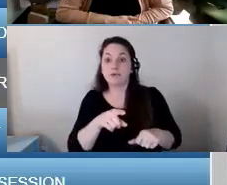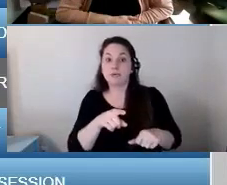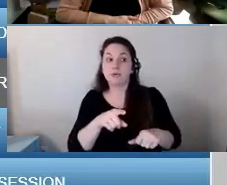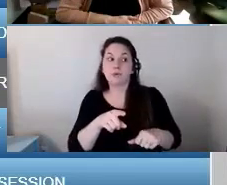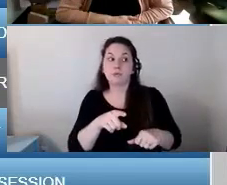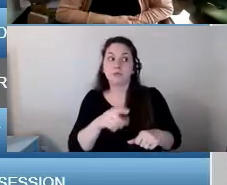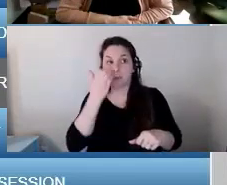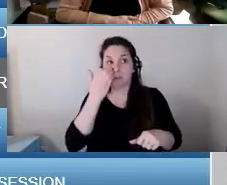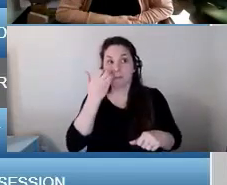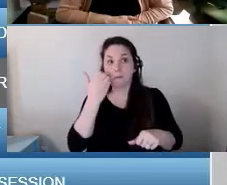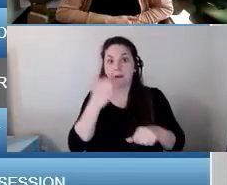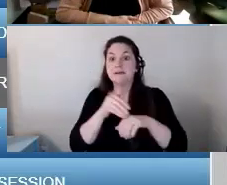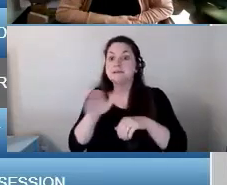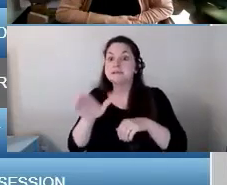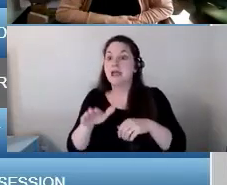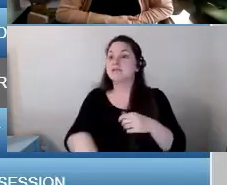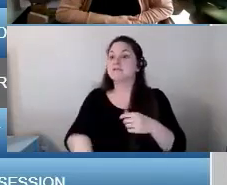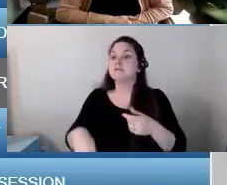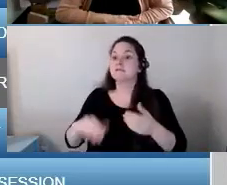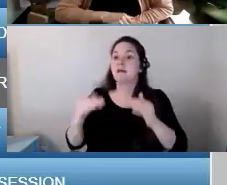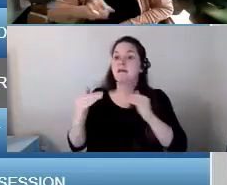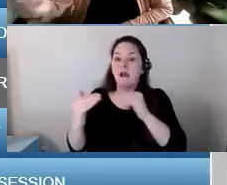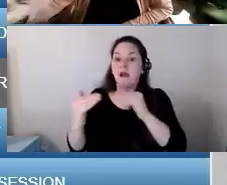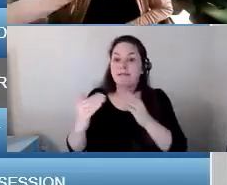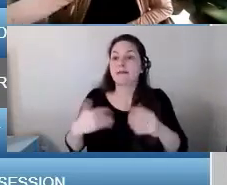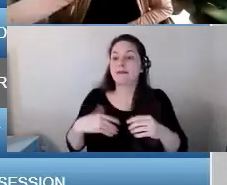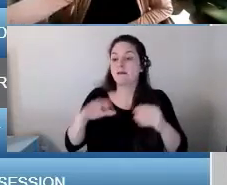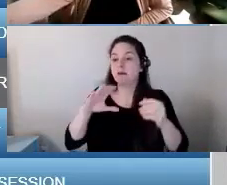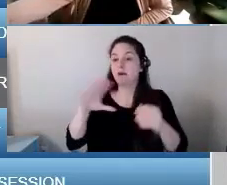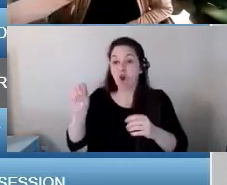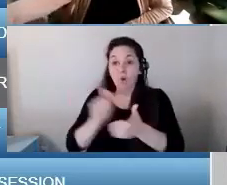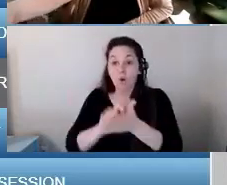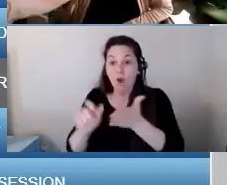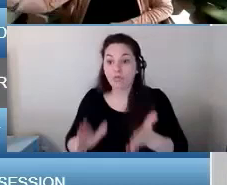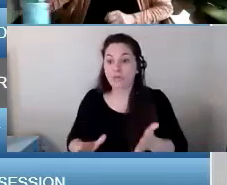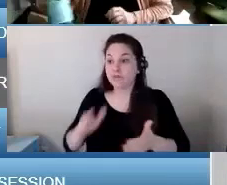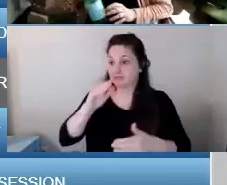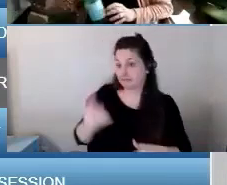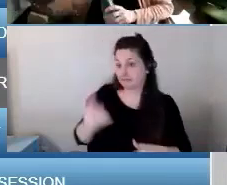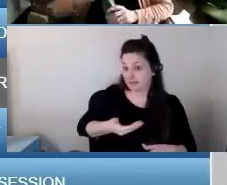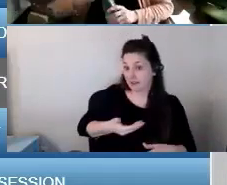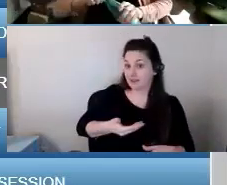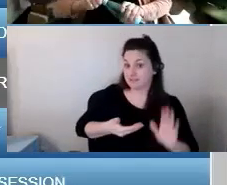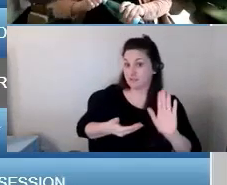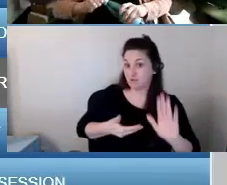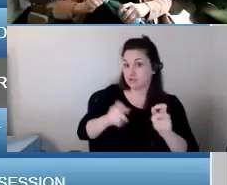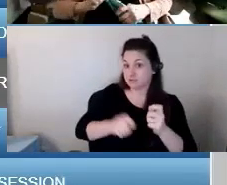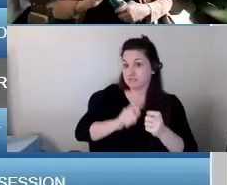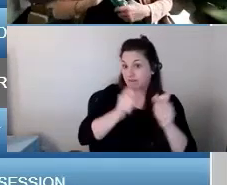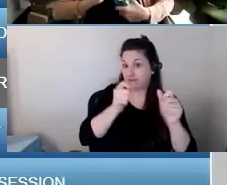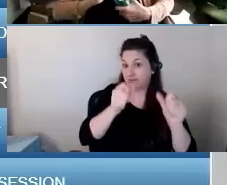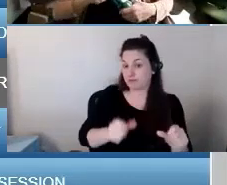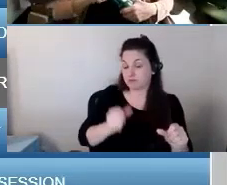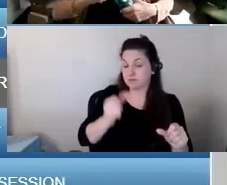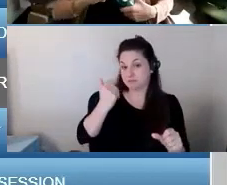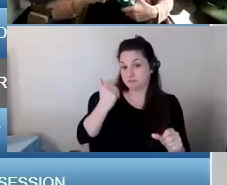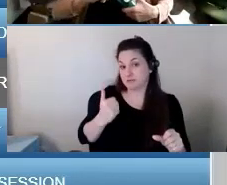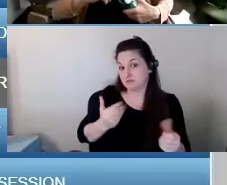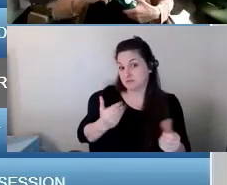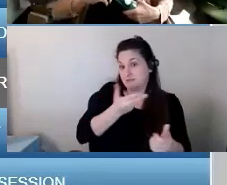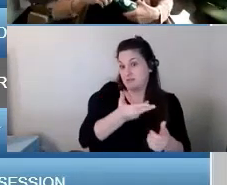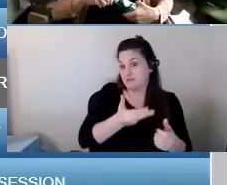people, colleagues, co-authors, invitations to your specific poster because it is hosted